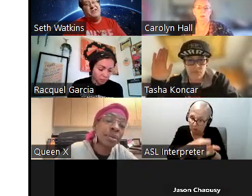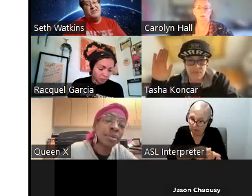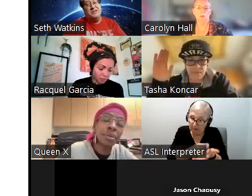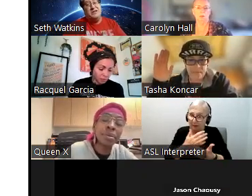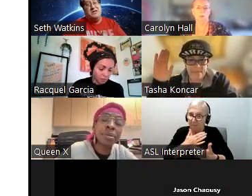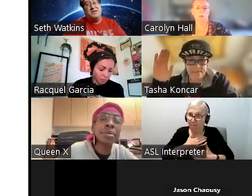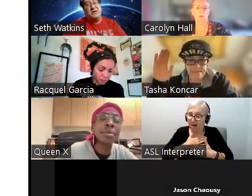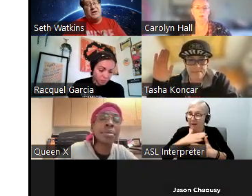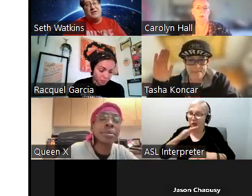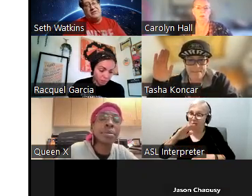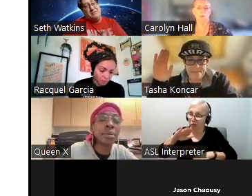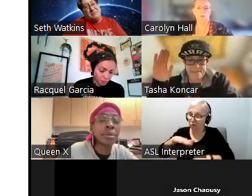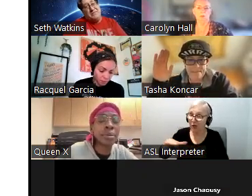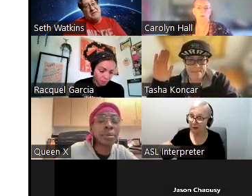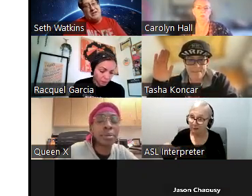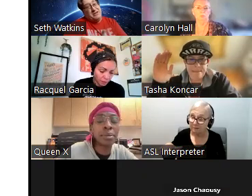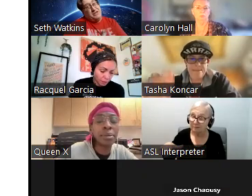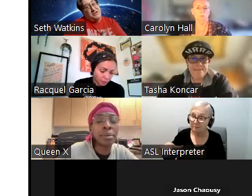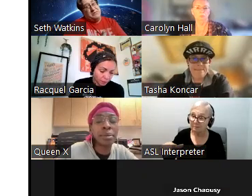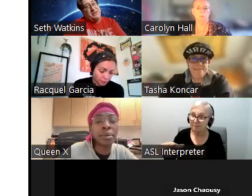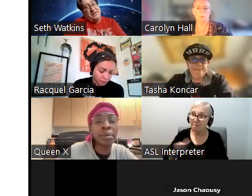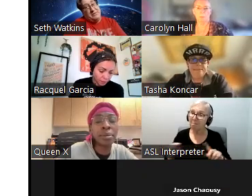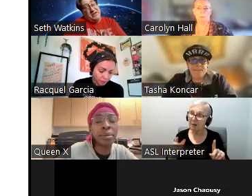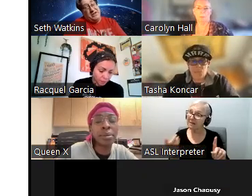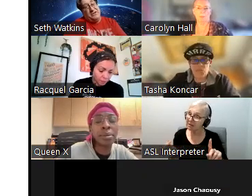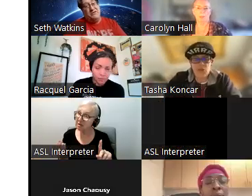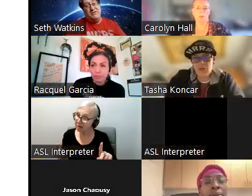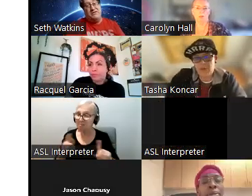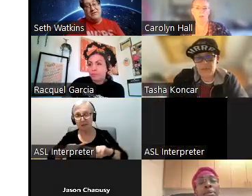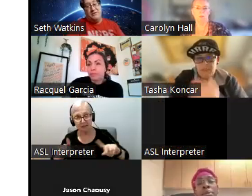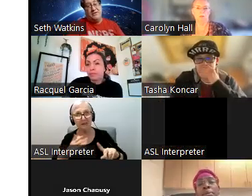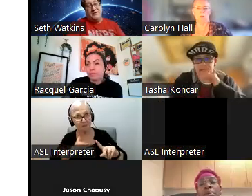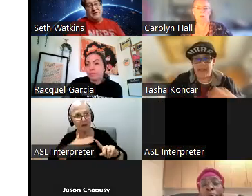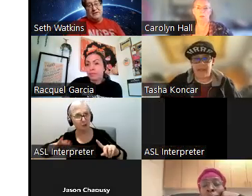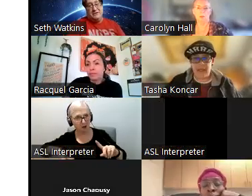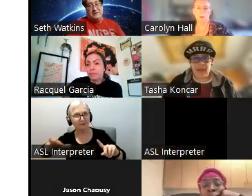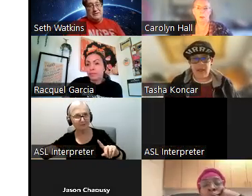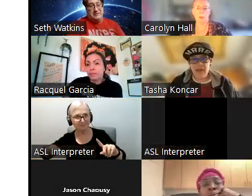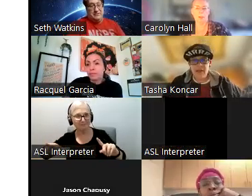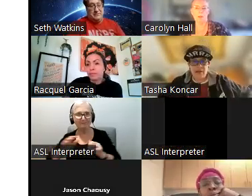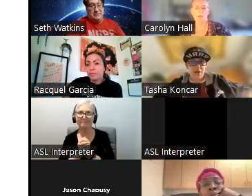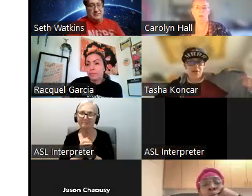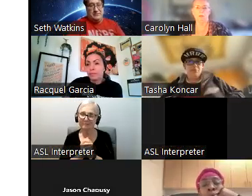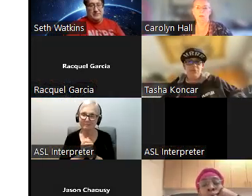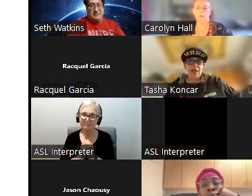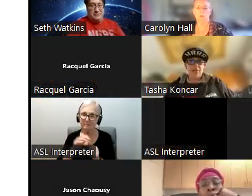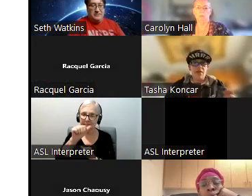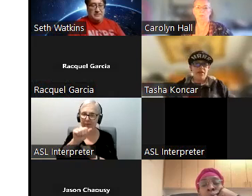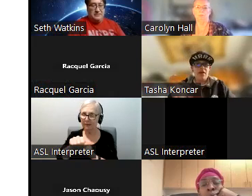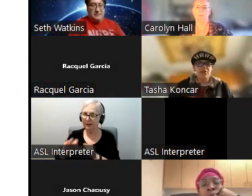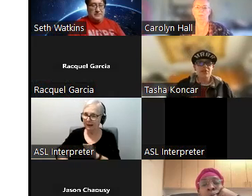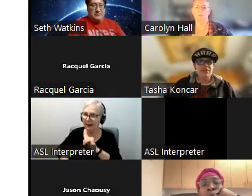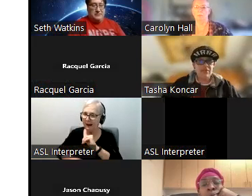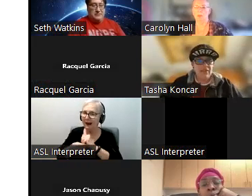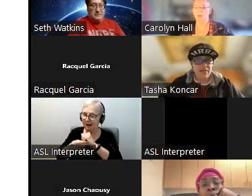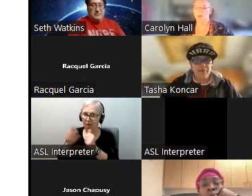kid. So but he's a dog, but he's my kid. Can I chime in on